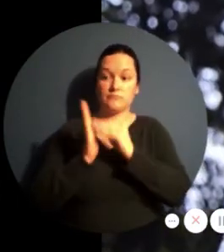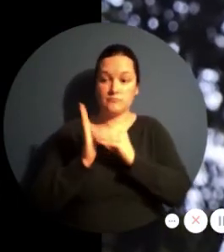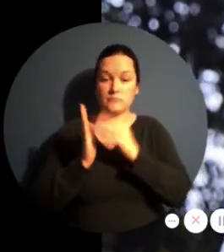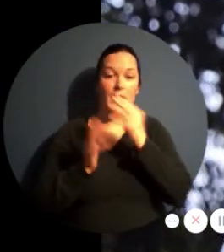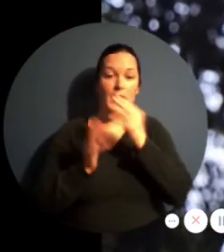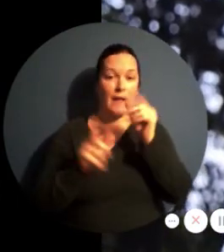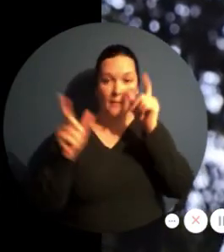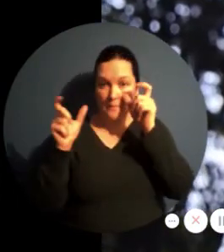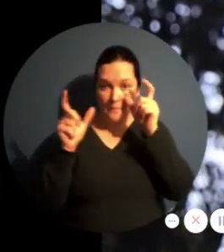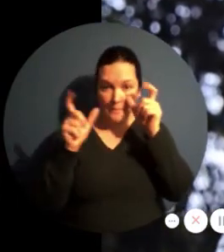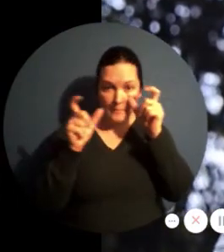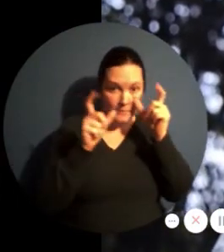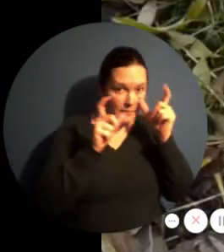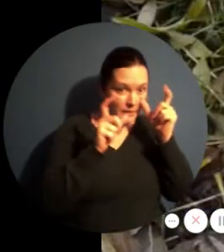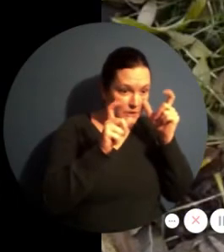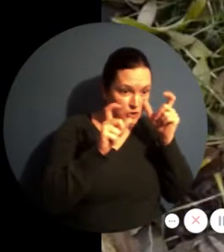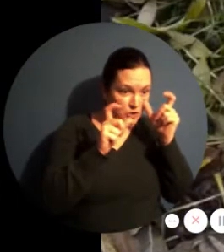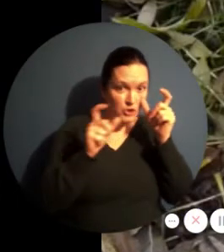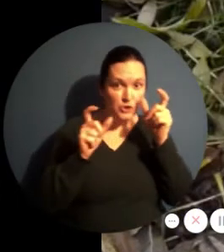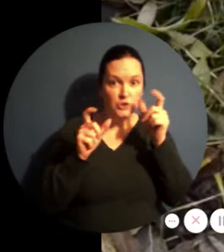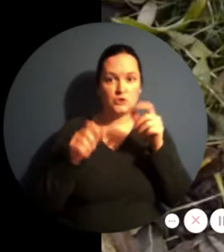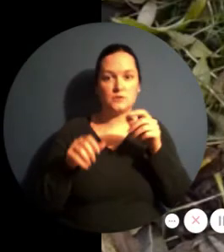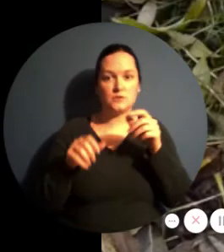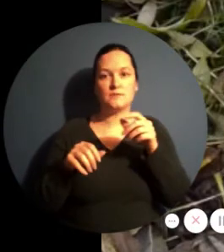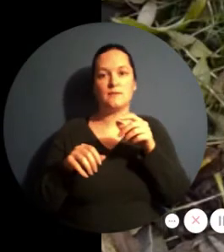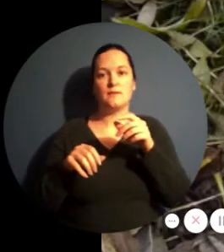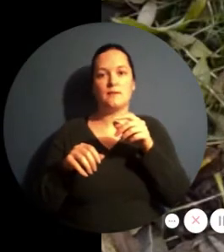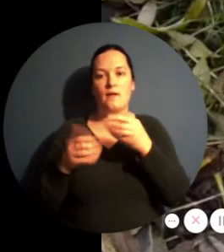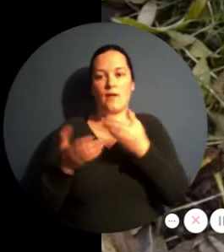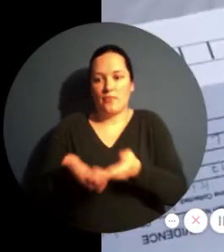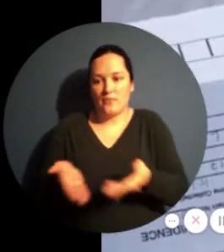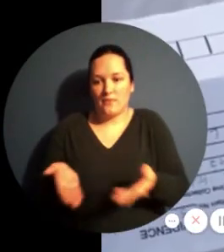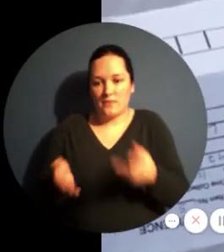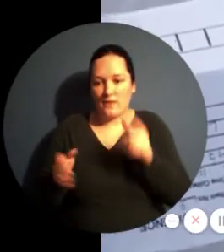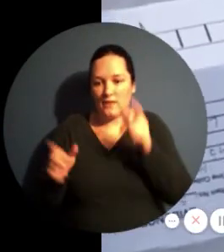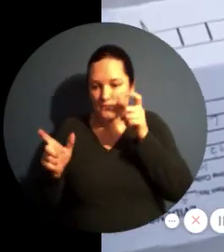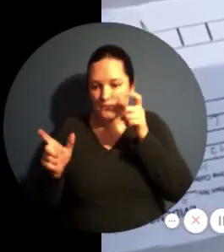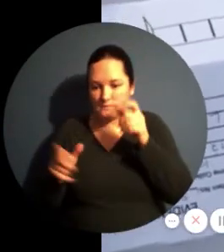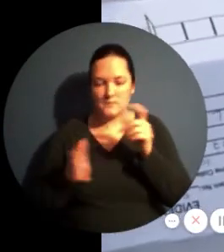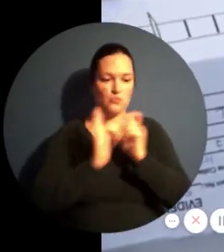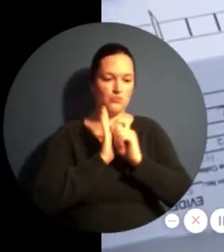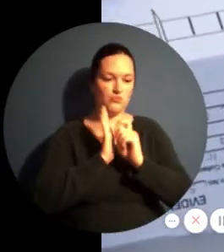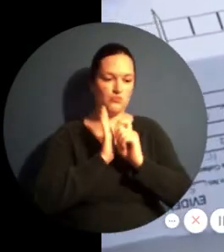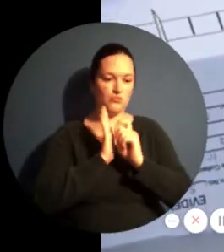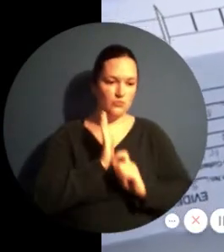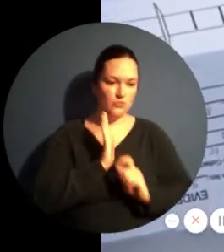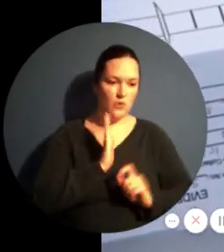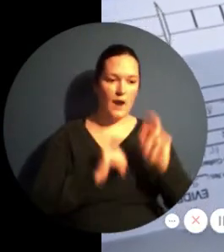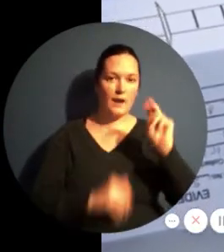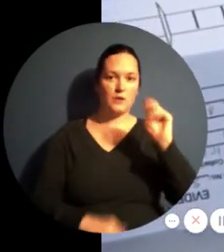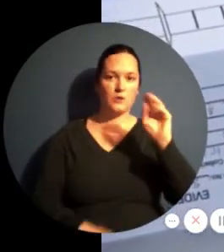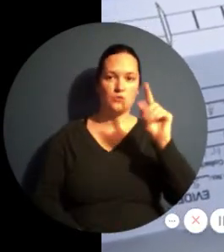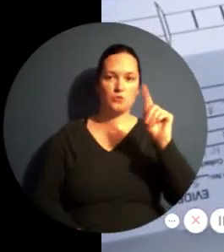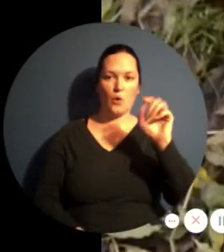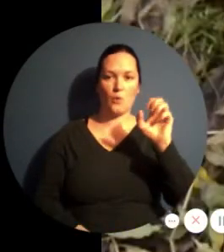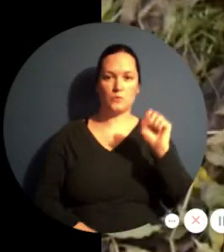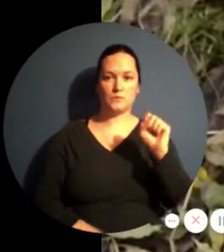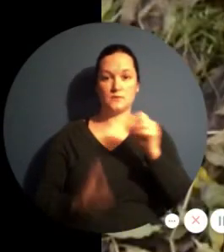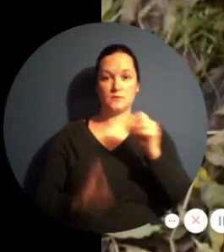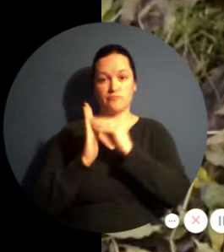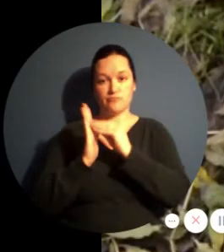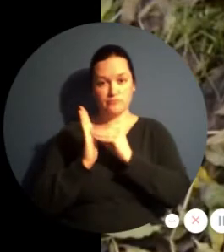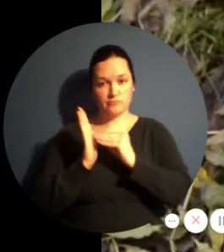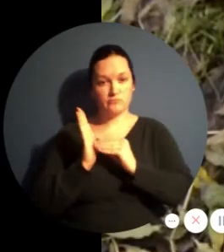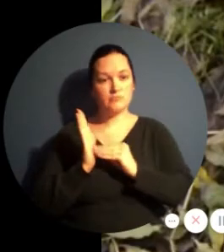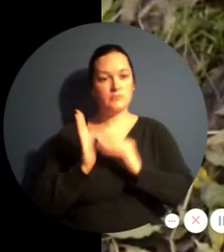photographs of the crime scene, of exhibits, and taking notes. Documenting the crime scene will continue as they